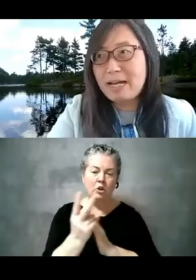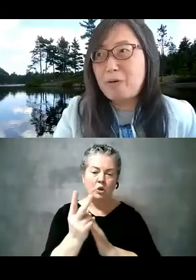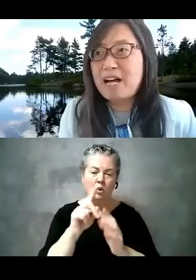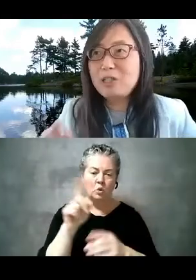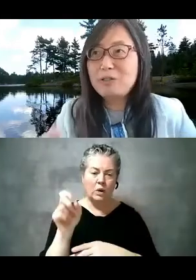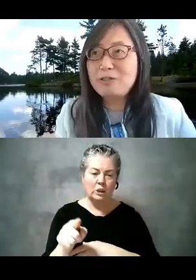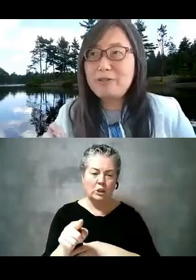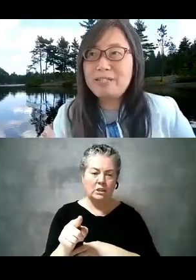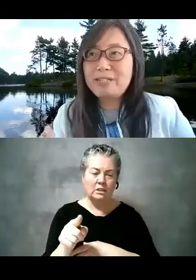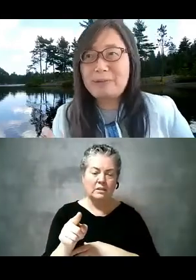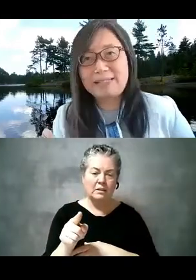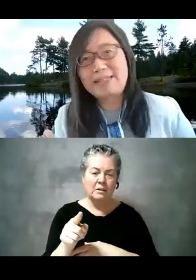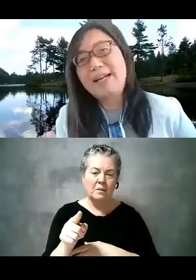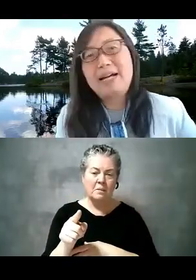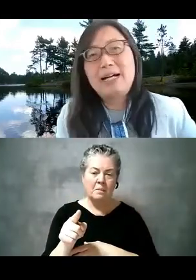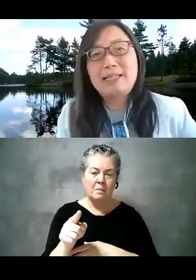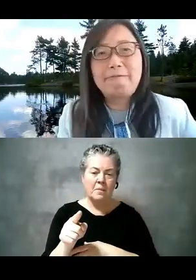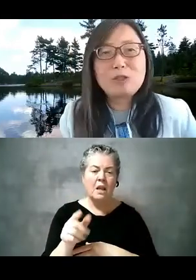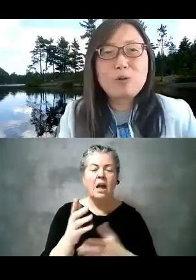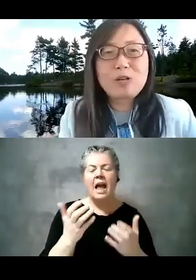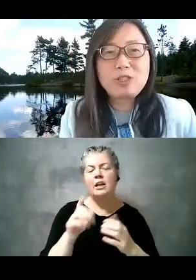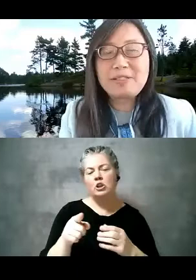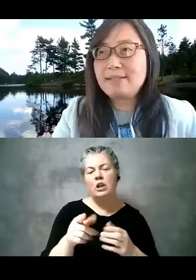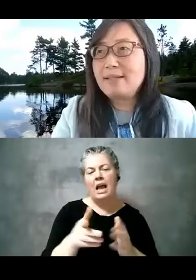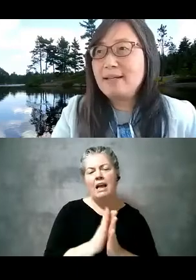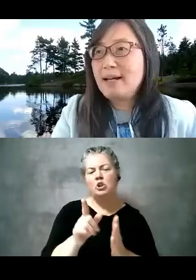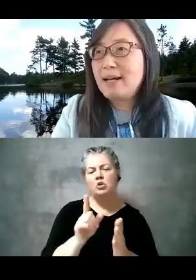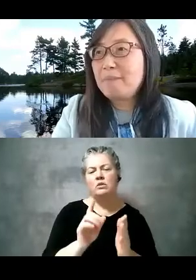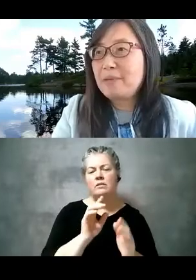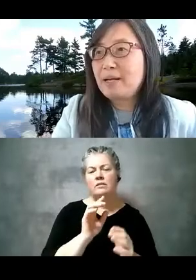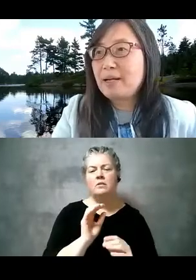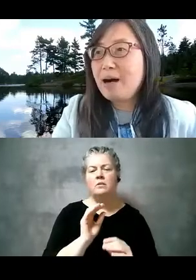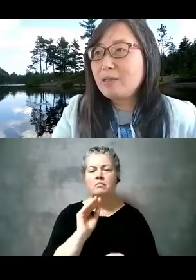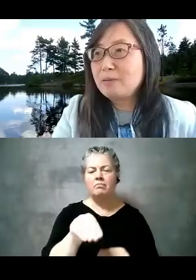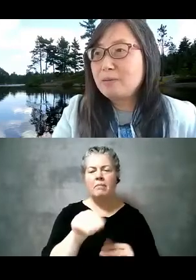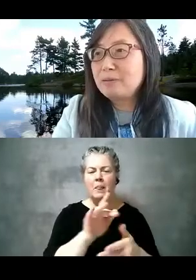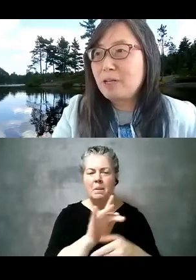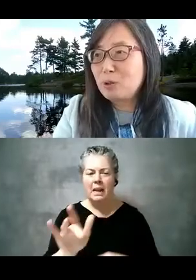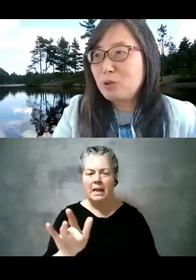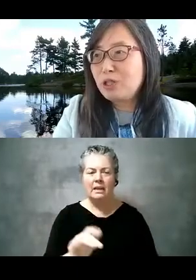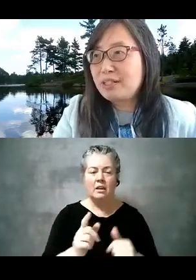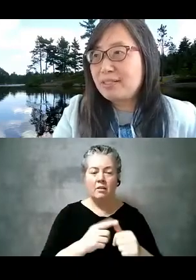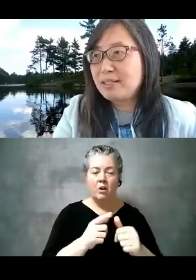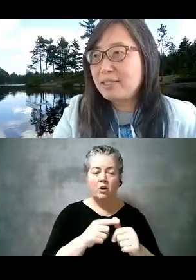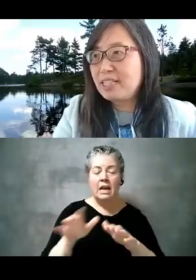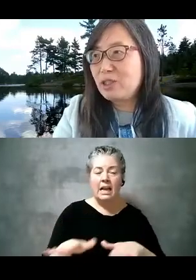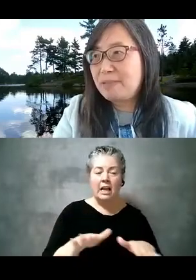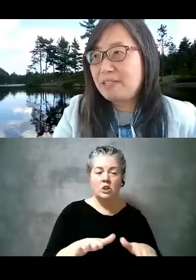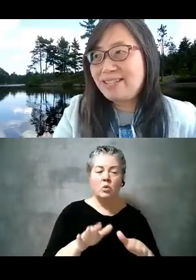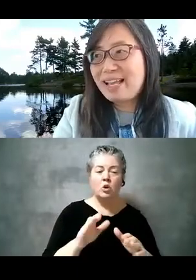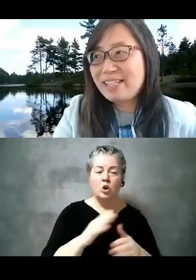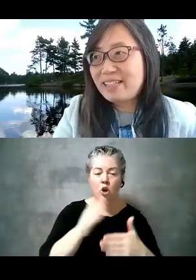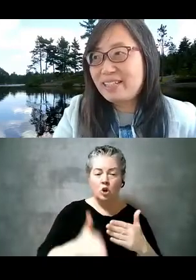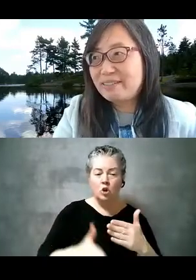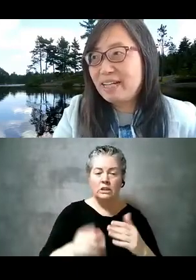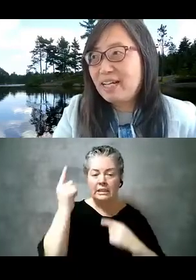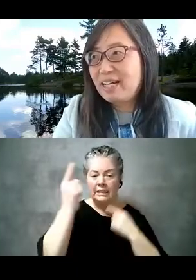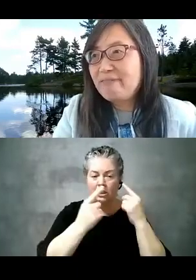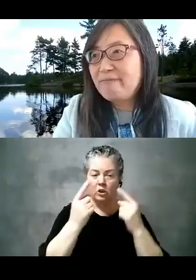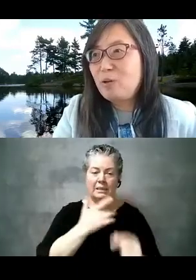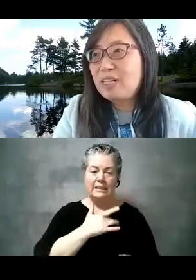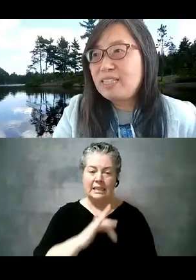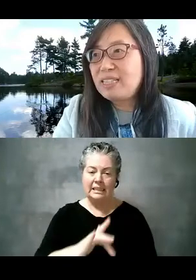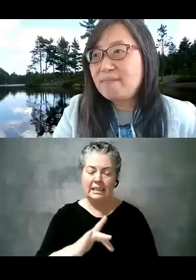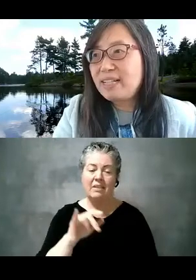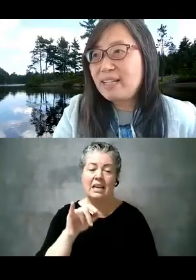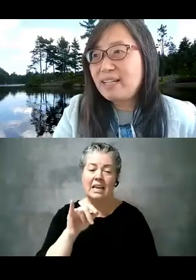questions. We'll ask you to fill in the blanks. The first question is, a causal conclusion is considered to be sensitive if